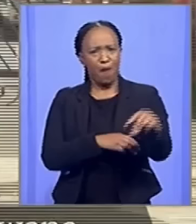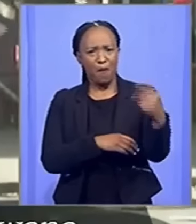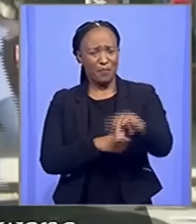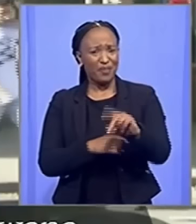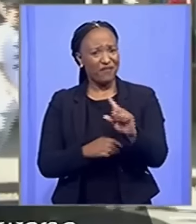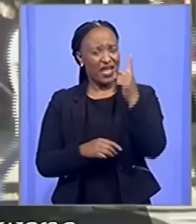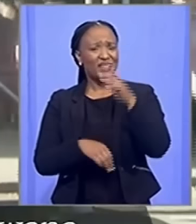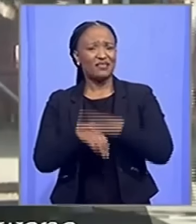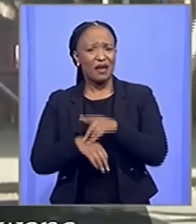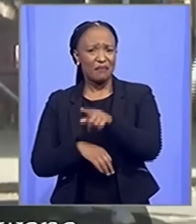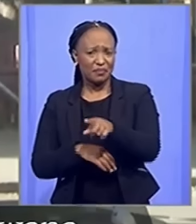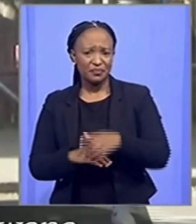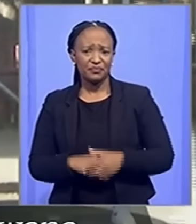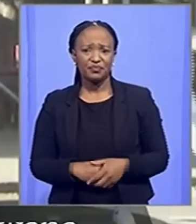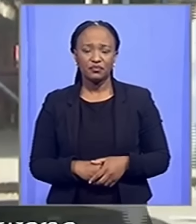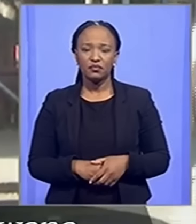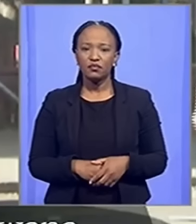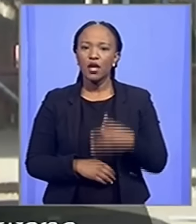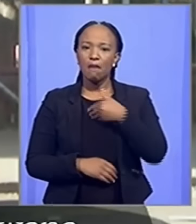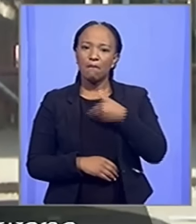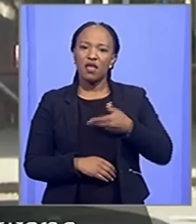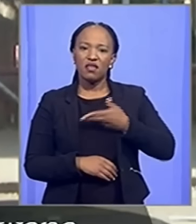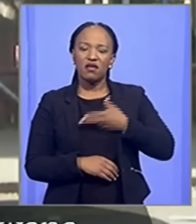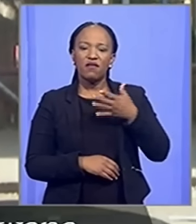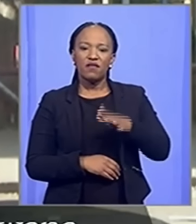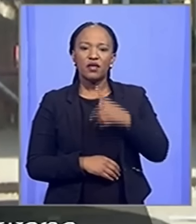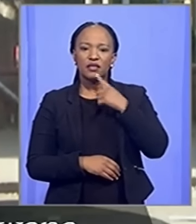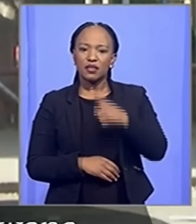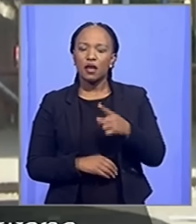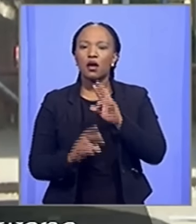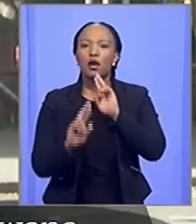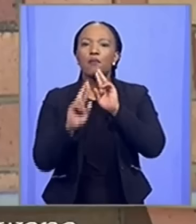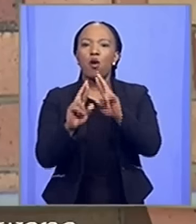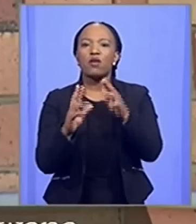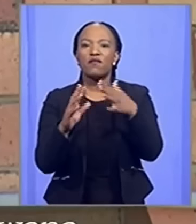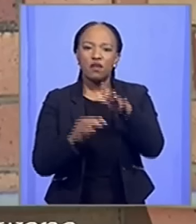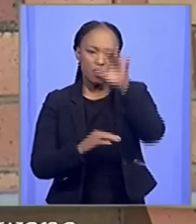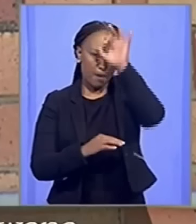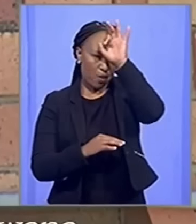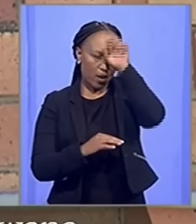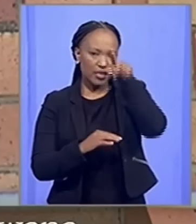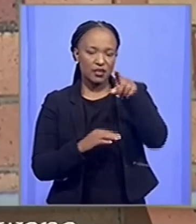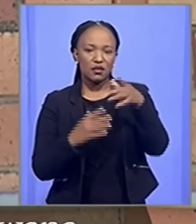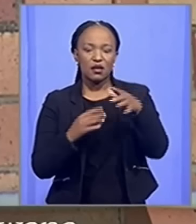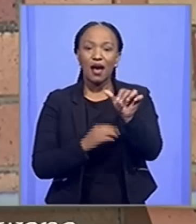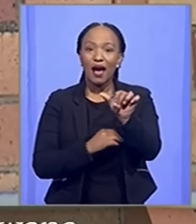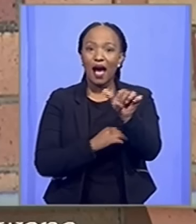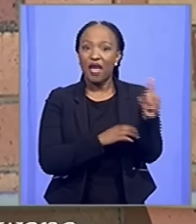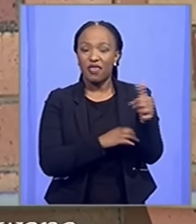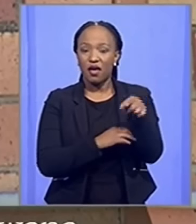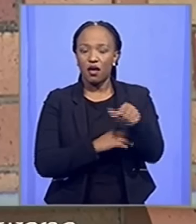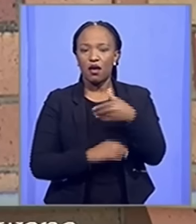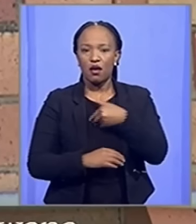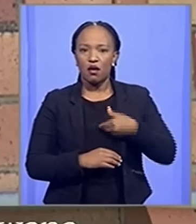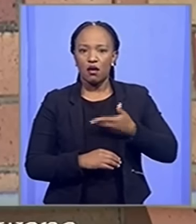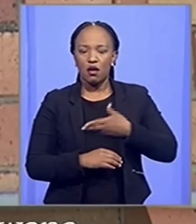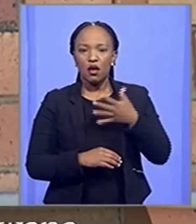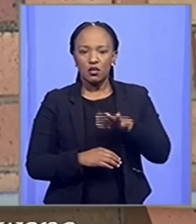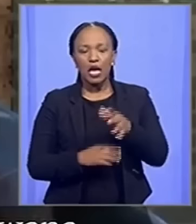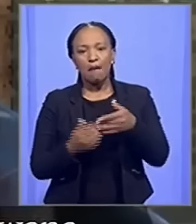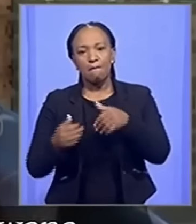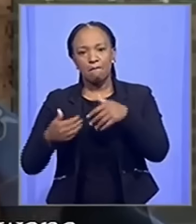ntlha. Batswadi ba bang ba re ba ile ba tlaleha ketsahalo eo sepoleseng, ha ba bang bona ba re ba ile ba